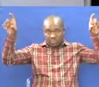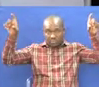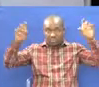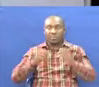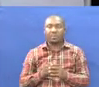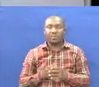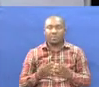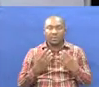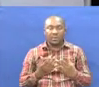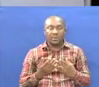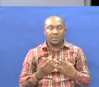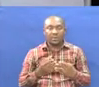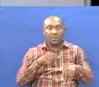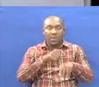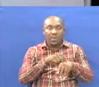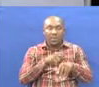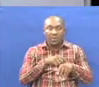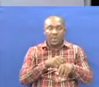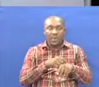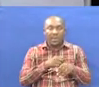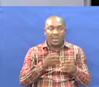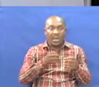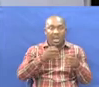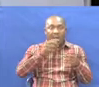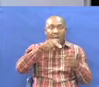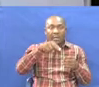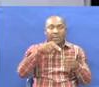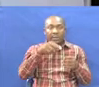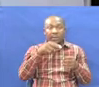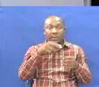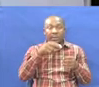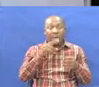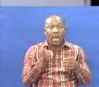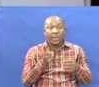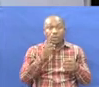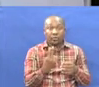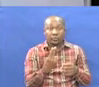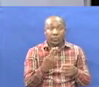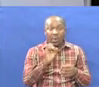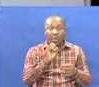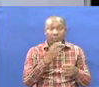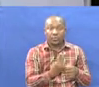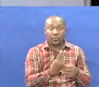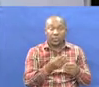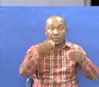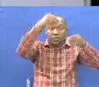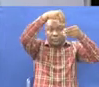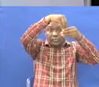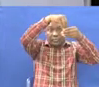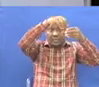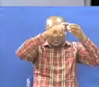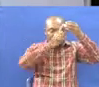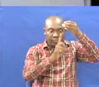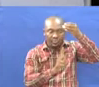the flat bottom the flask to react with manganese 4 oxide. But manganese 4 oxide is a catalyst. It